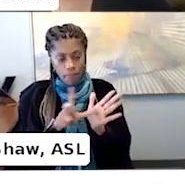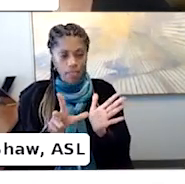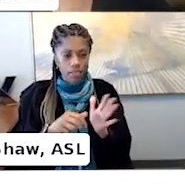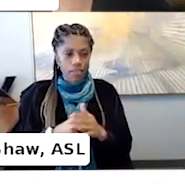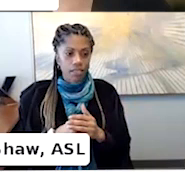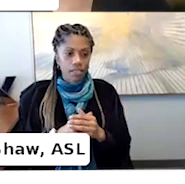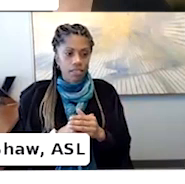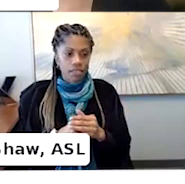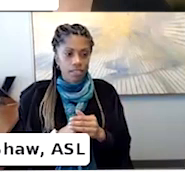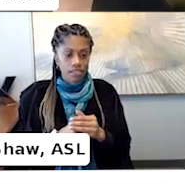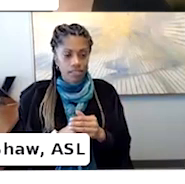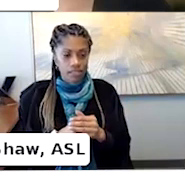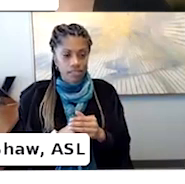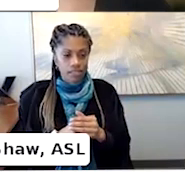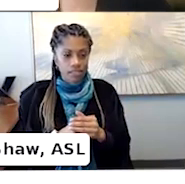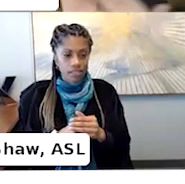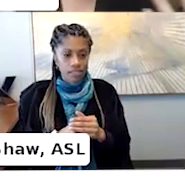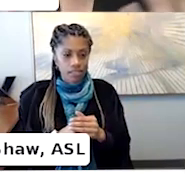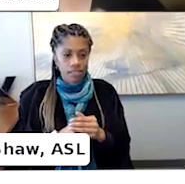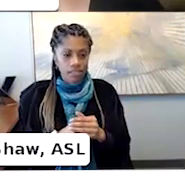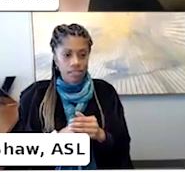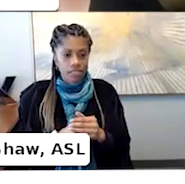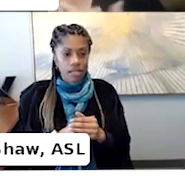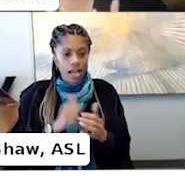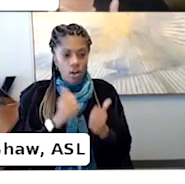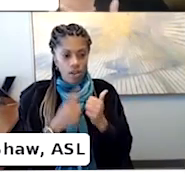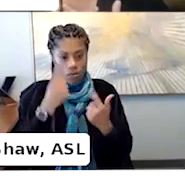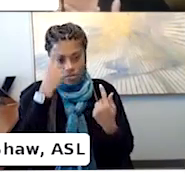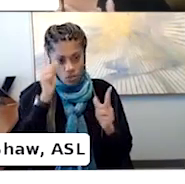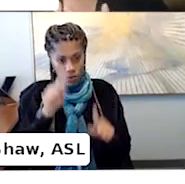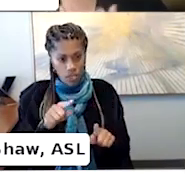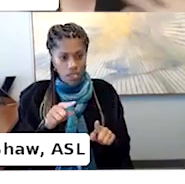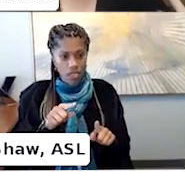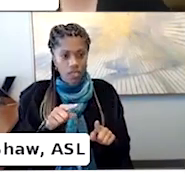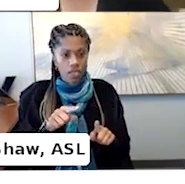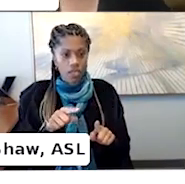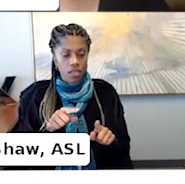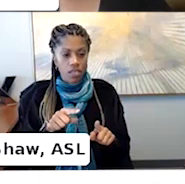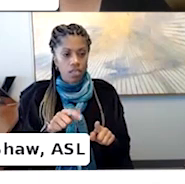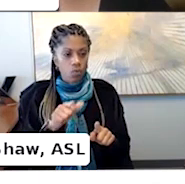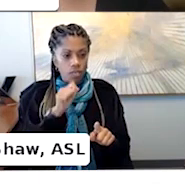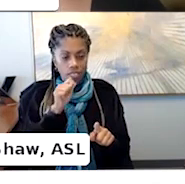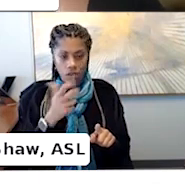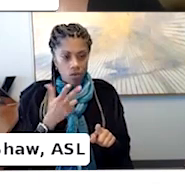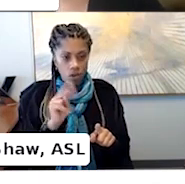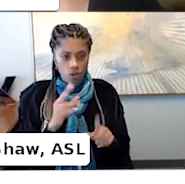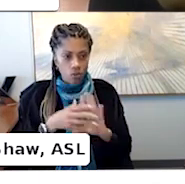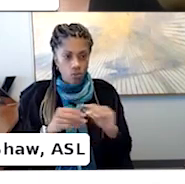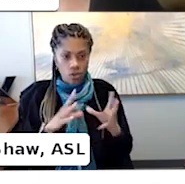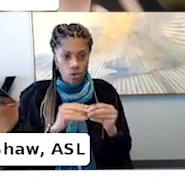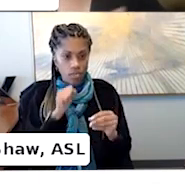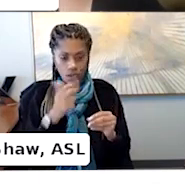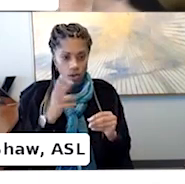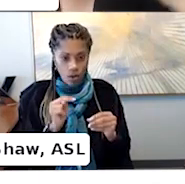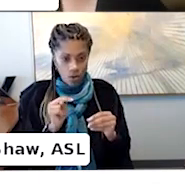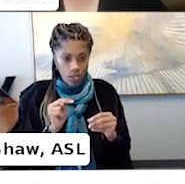hopefully everyone is on our team is agreeing with this. I mean, we don't own story. We don't own conversation.